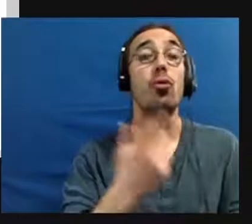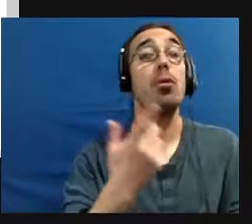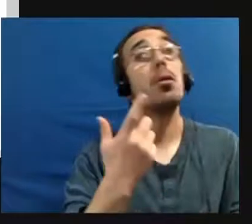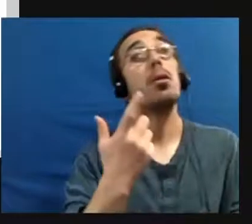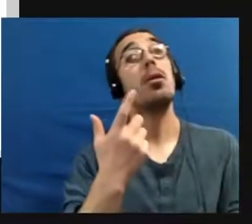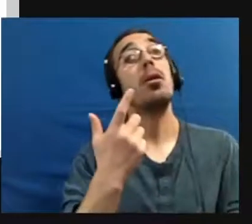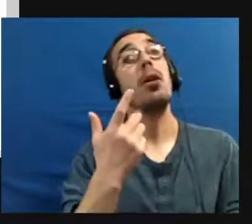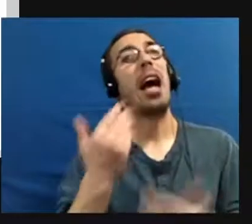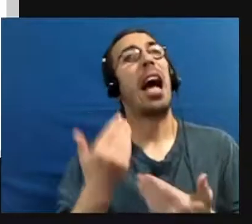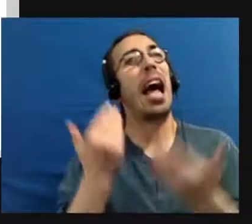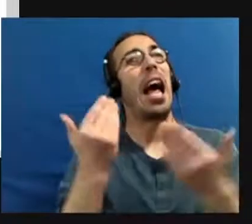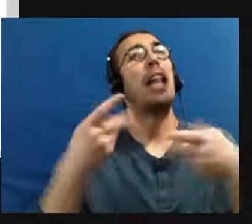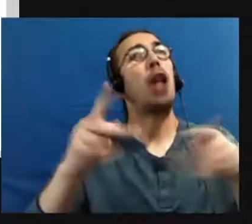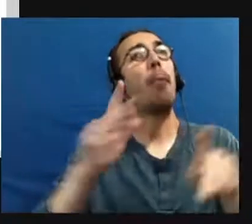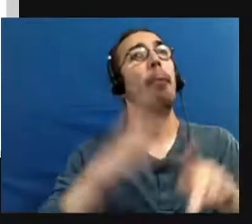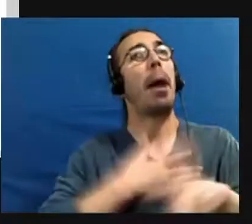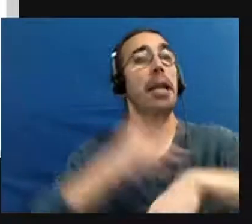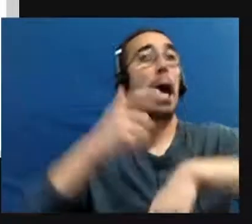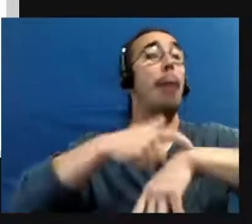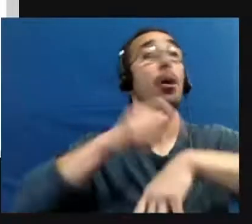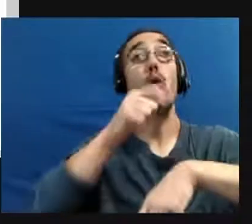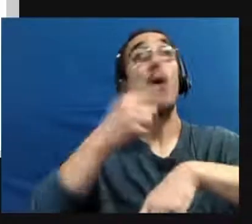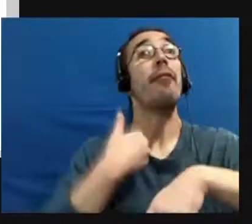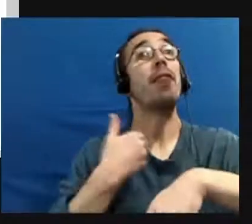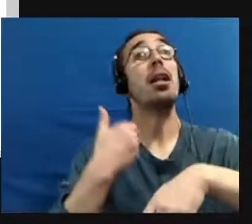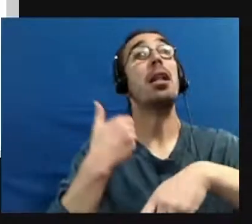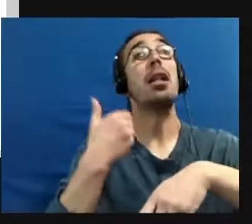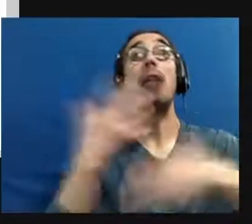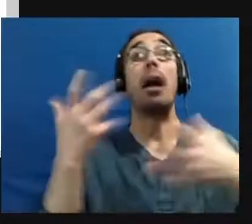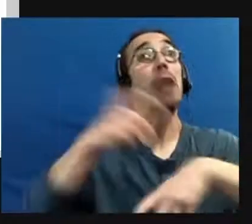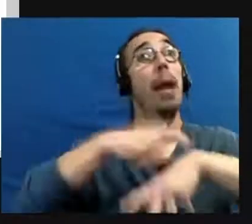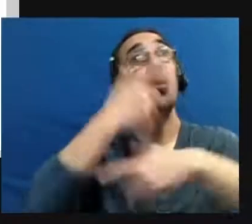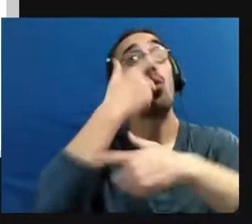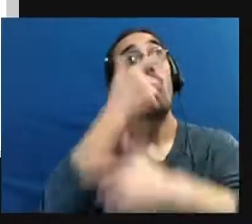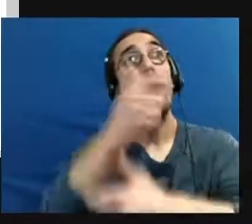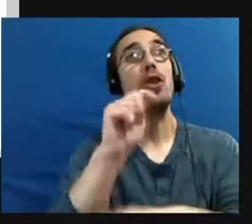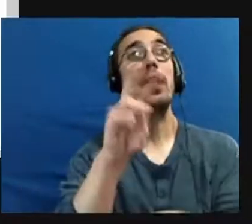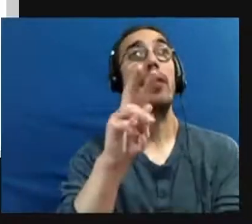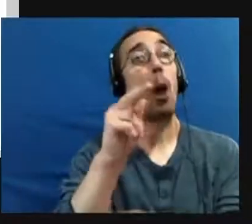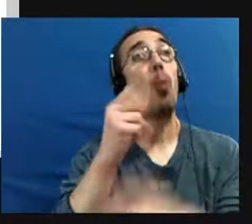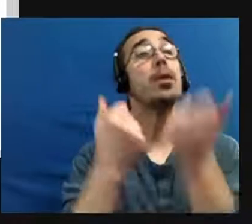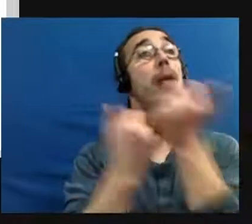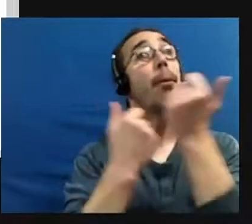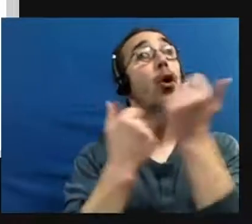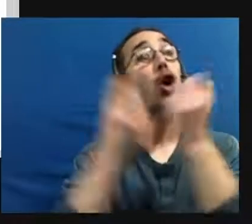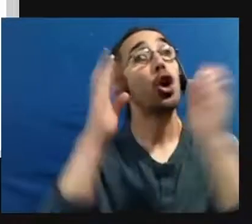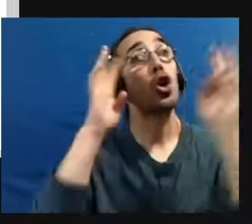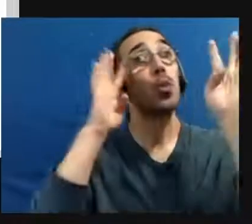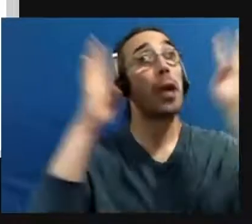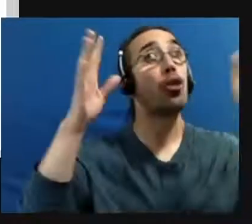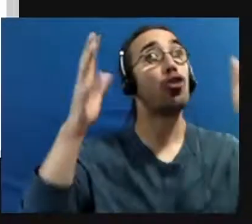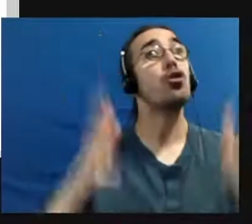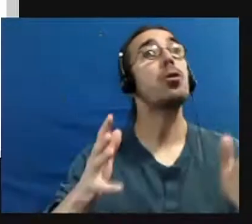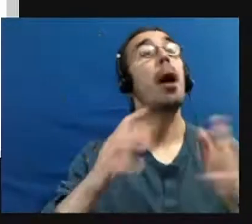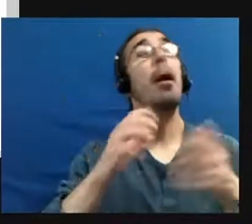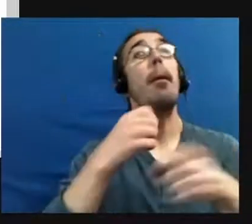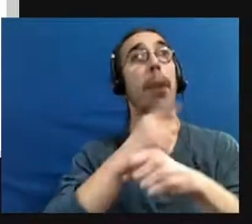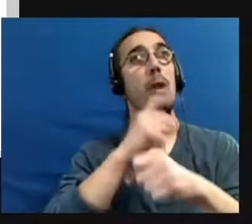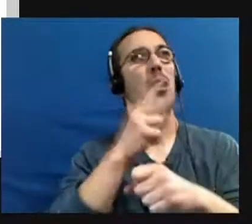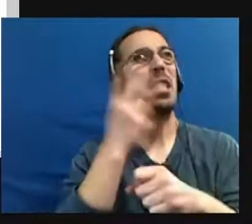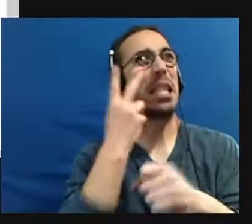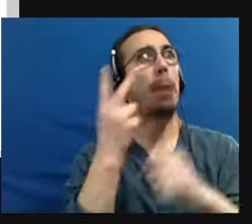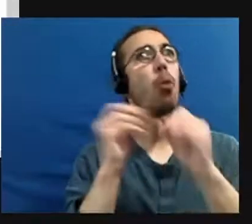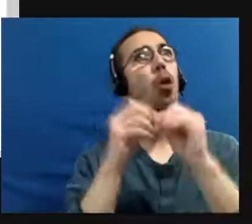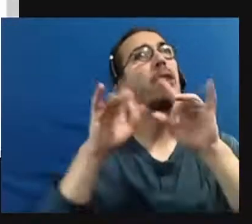have a lot of time to watch TV. So when I do, I want to support the creators that I want to make sure we're seeing more of. I'm trying to